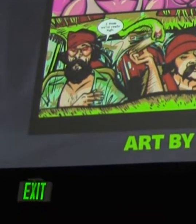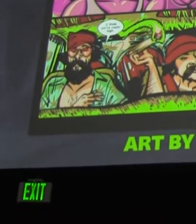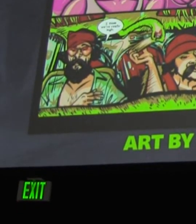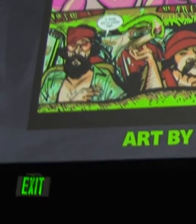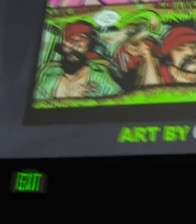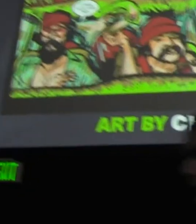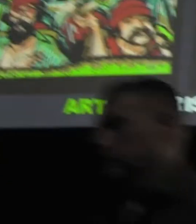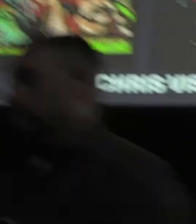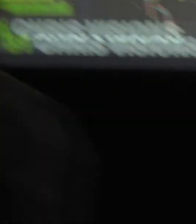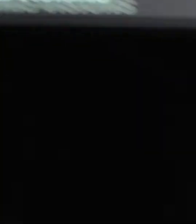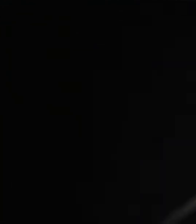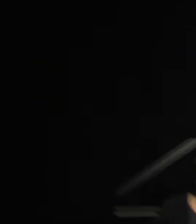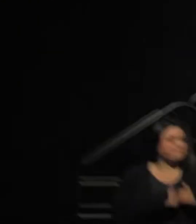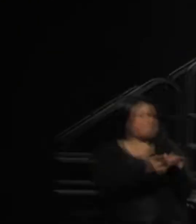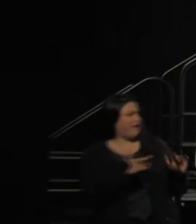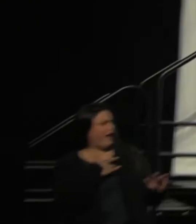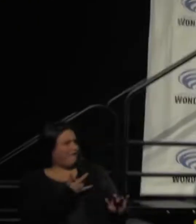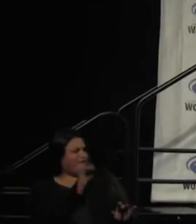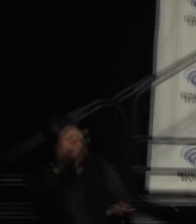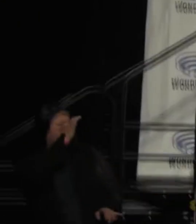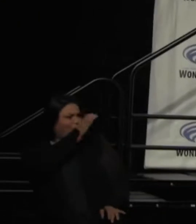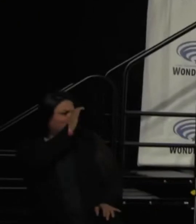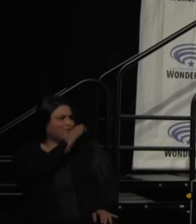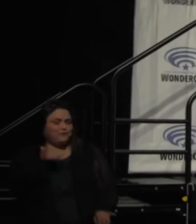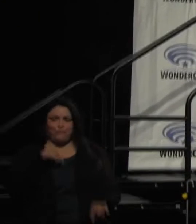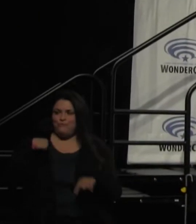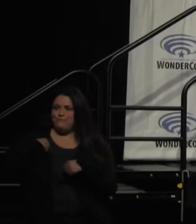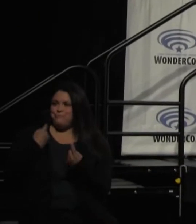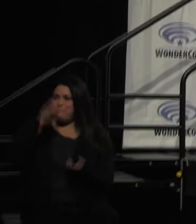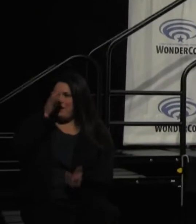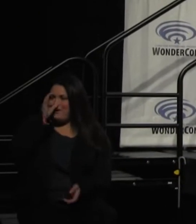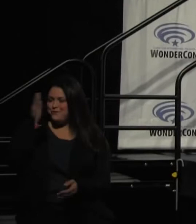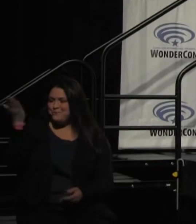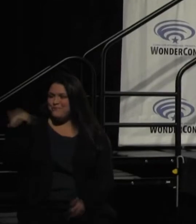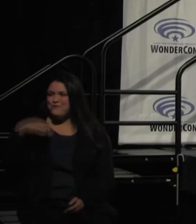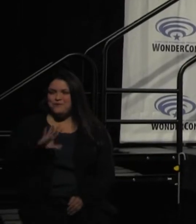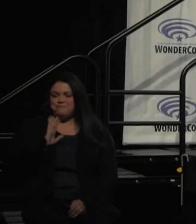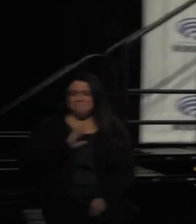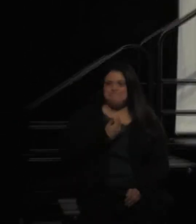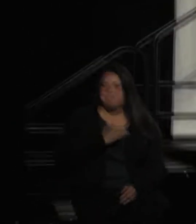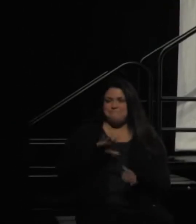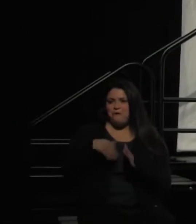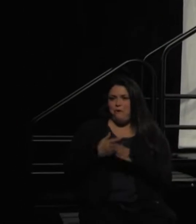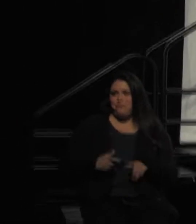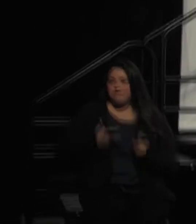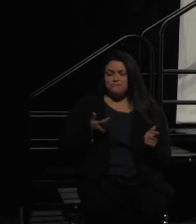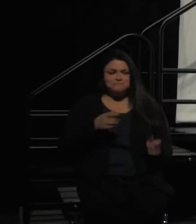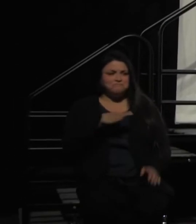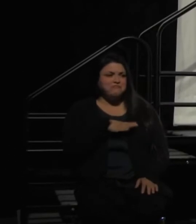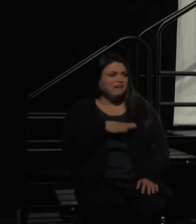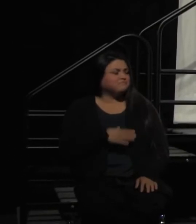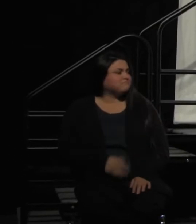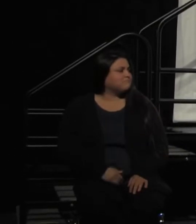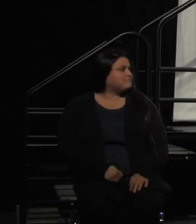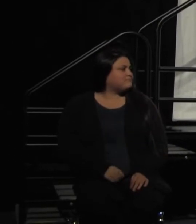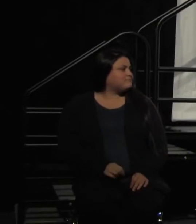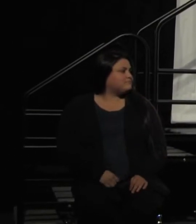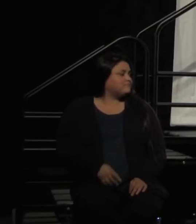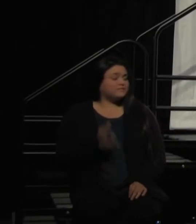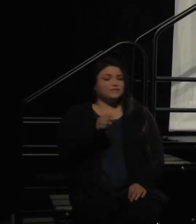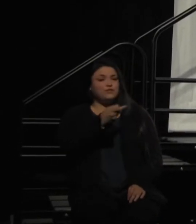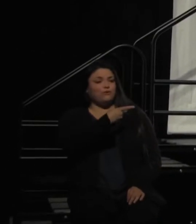cartoons before, you know. Our whole life is a cartoon. It's fine. Is that off? So you